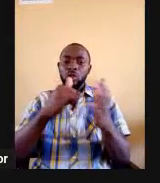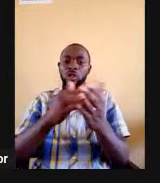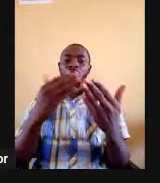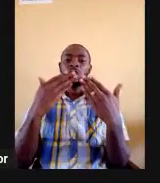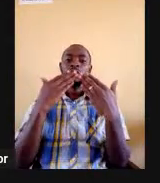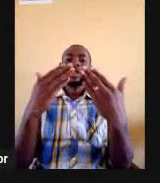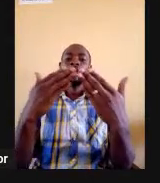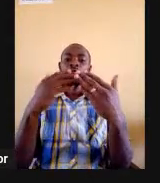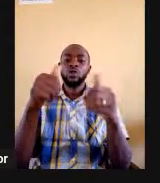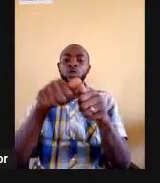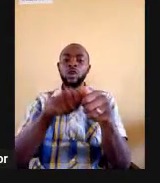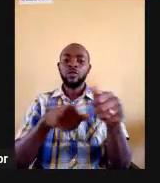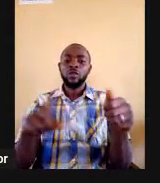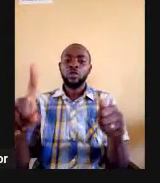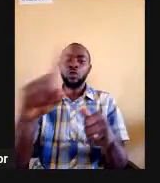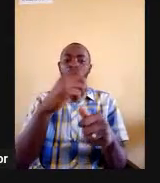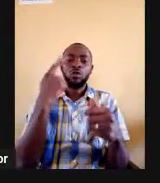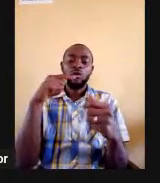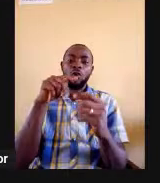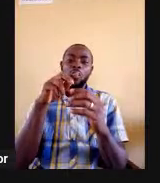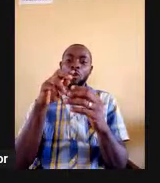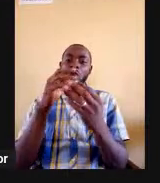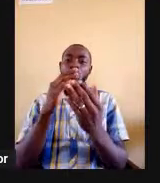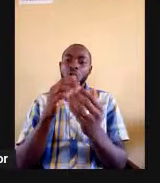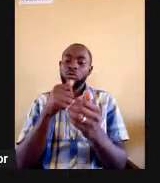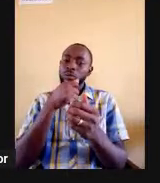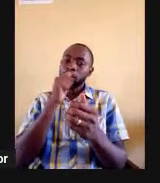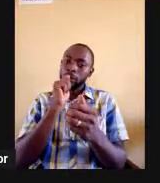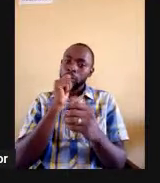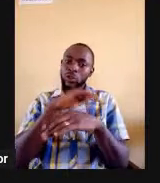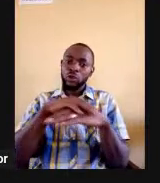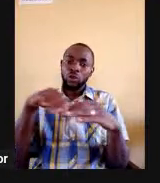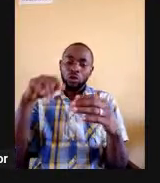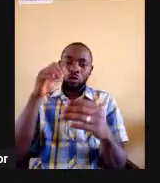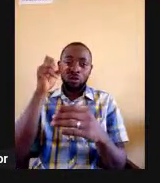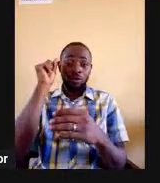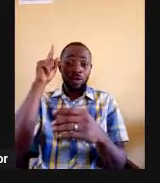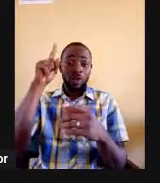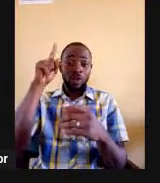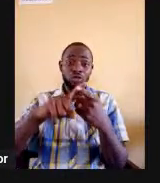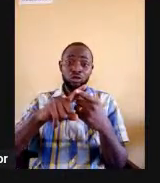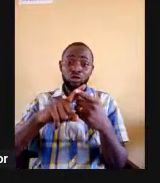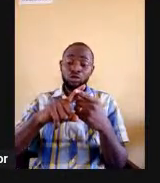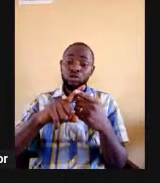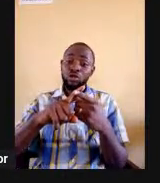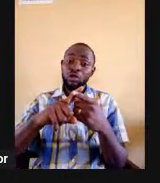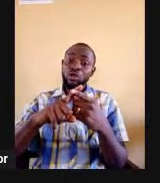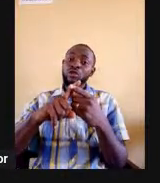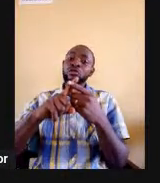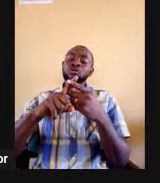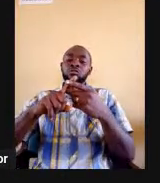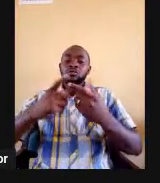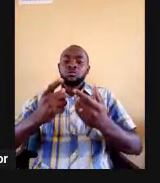for watching, and also don't forget to subscribe to our YouTube channel. Thank you very much.